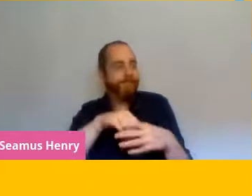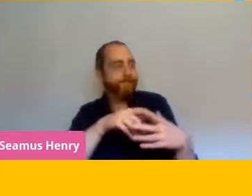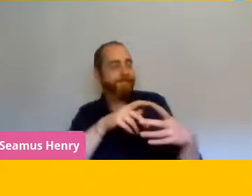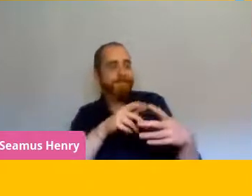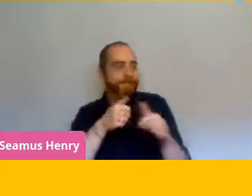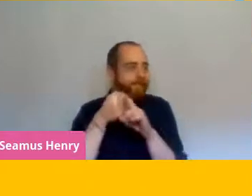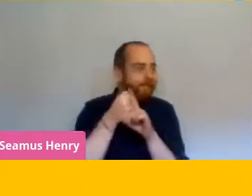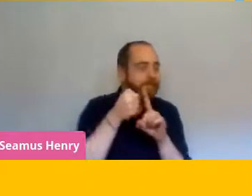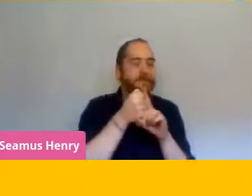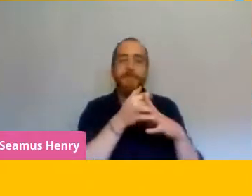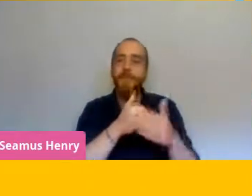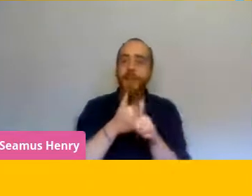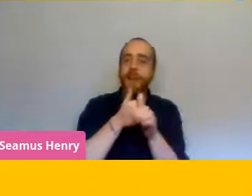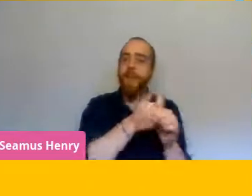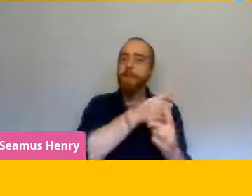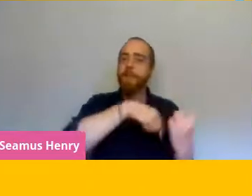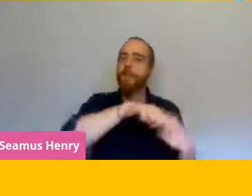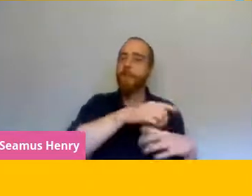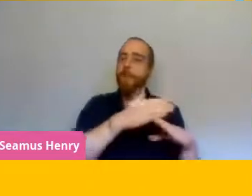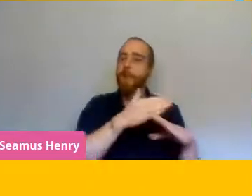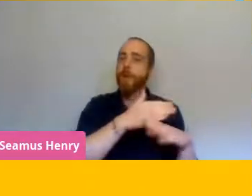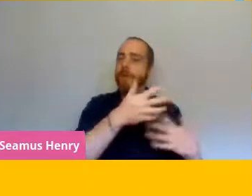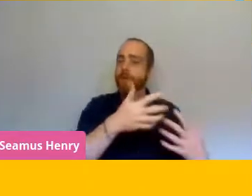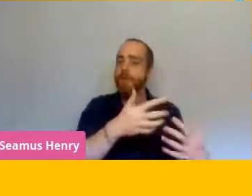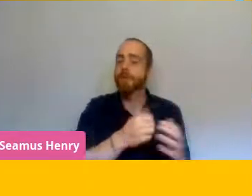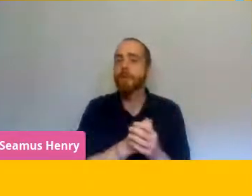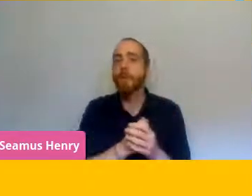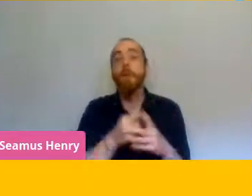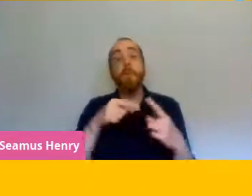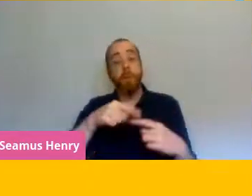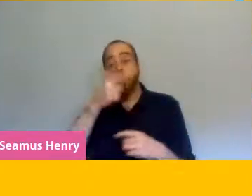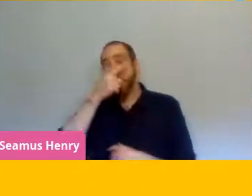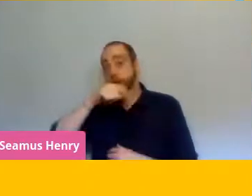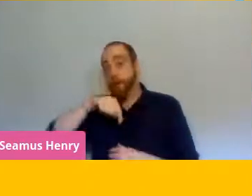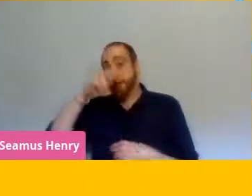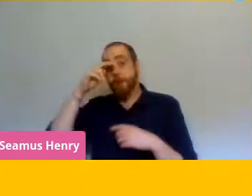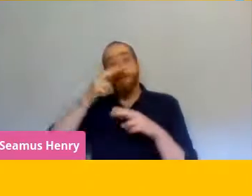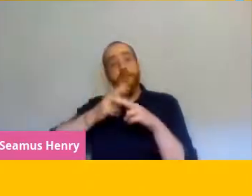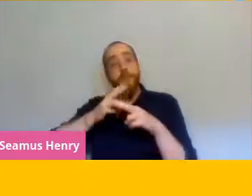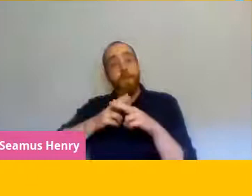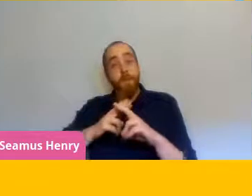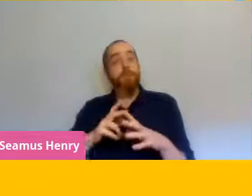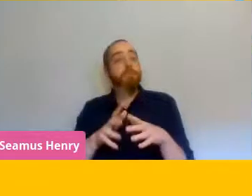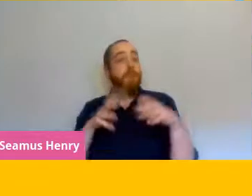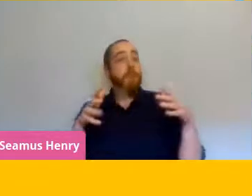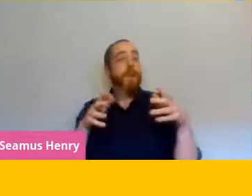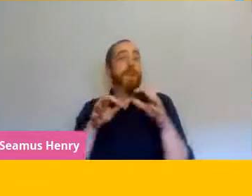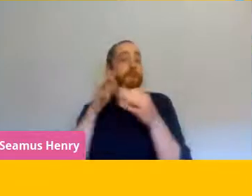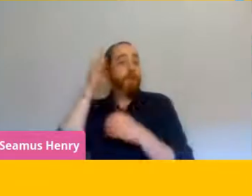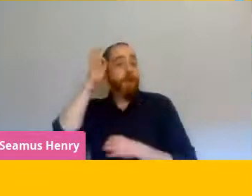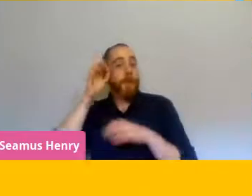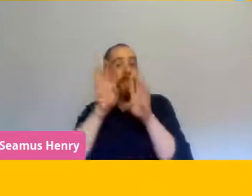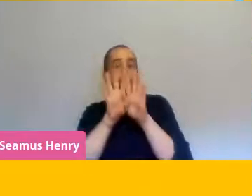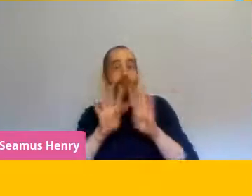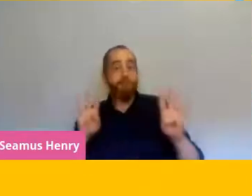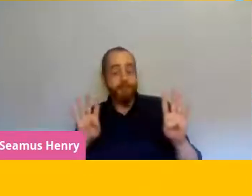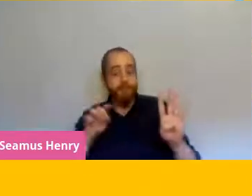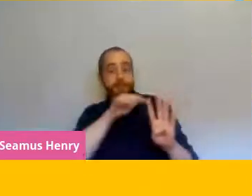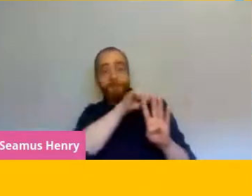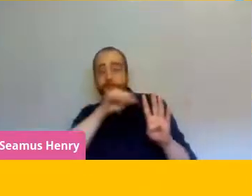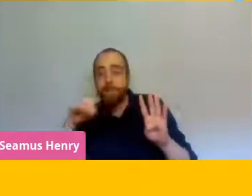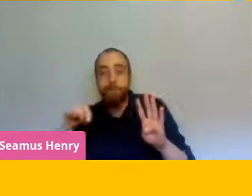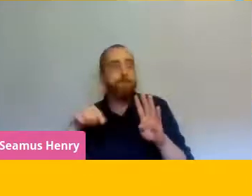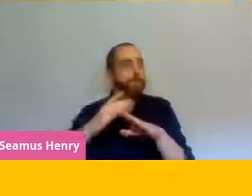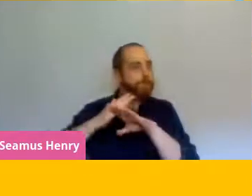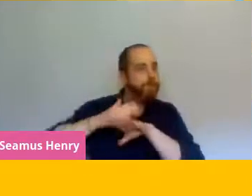lucky at Sheffield that we've got a big committee, and we've been able to set up a small sort of task group, which has been directing our anti-casualisation